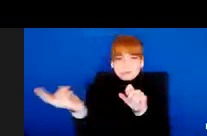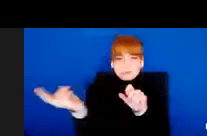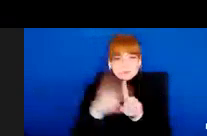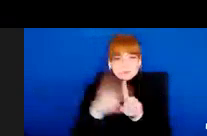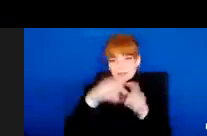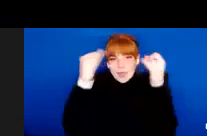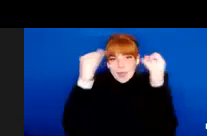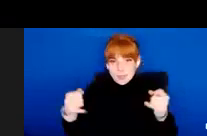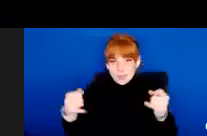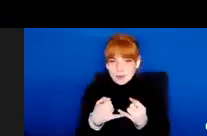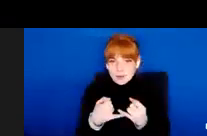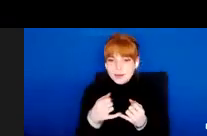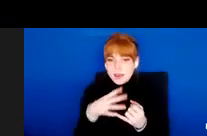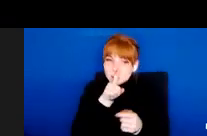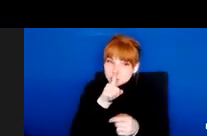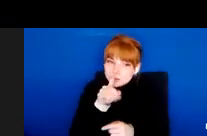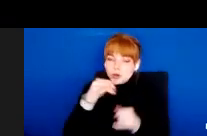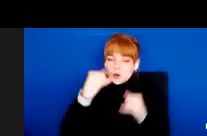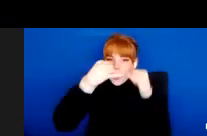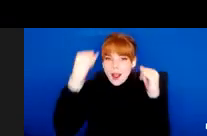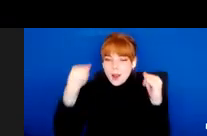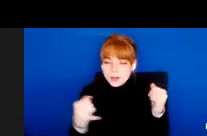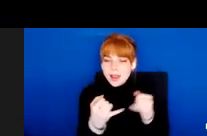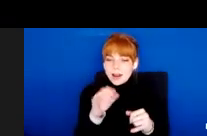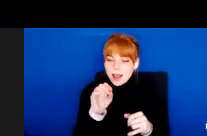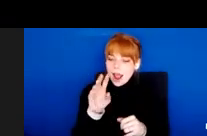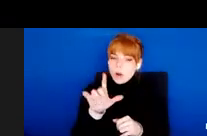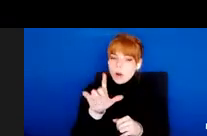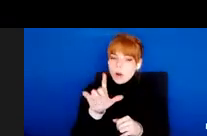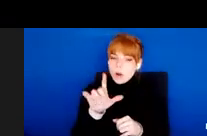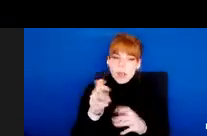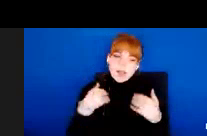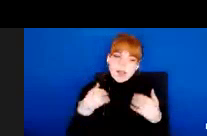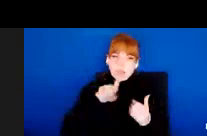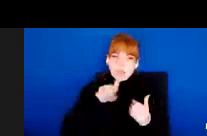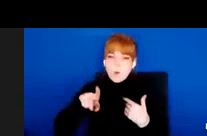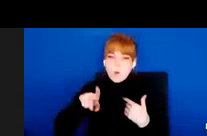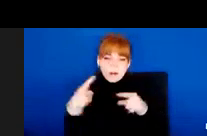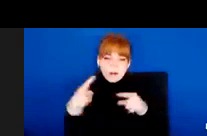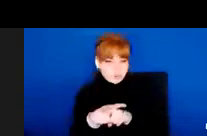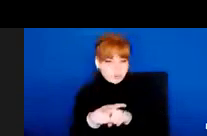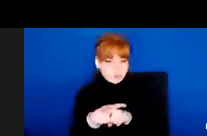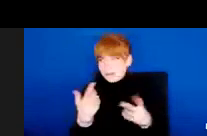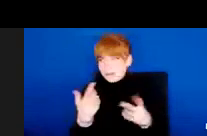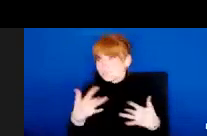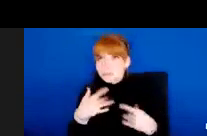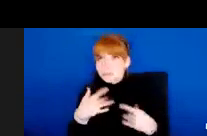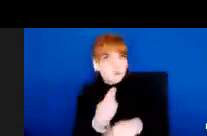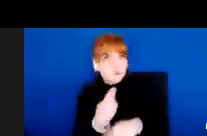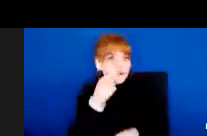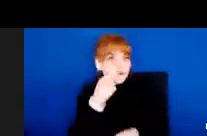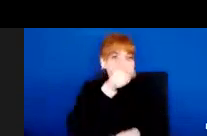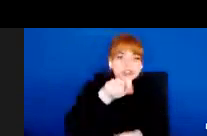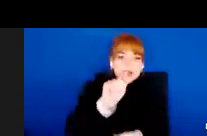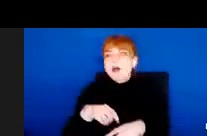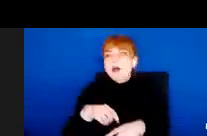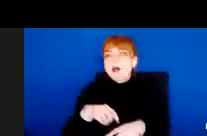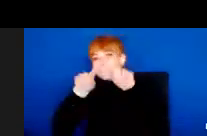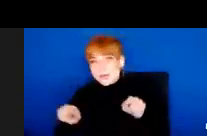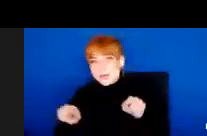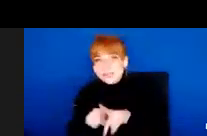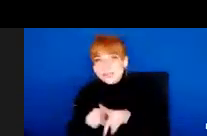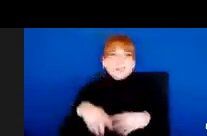at least 3:1 contrast. And that's the default presentation for most things. It is for checkboxes, links, for radio buttons, for most